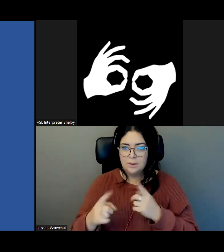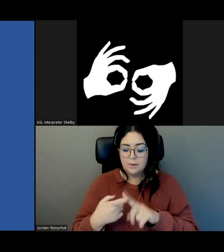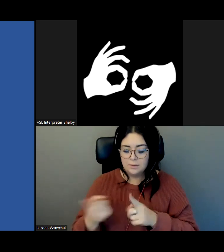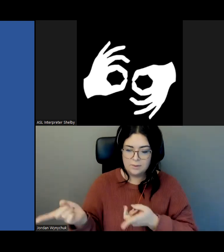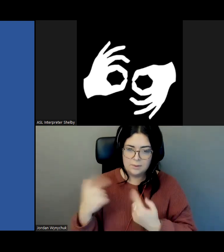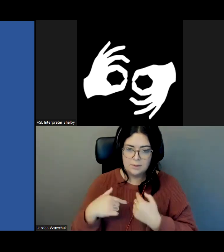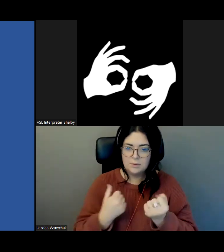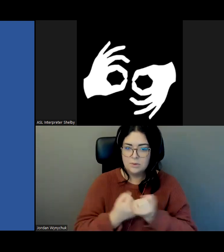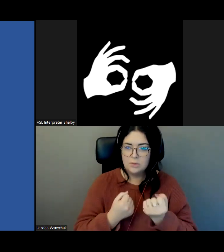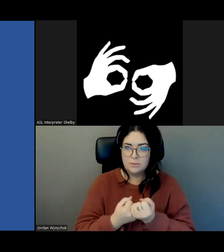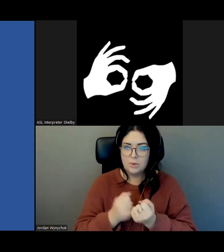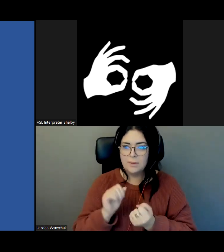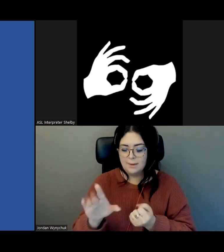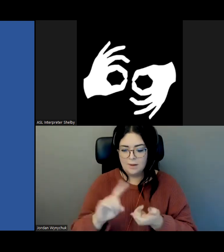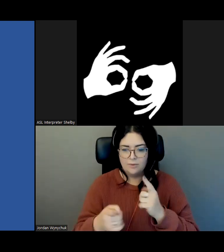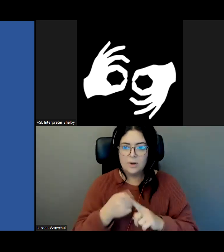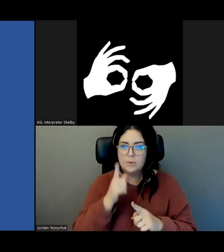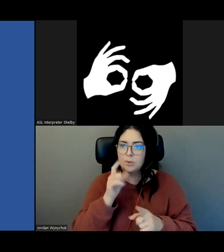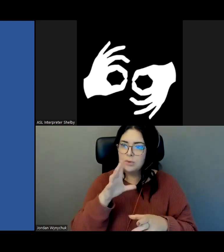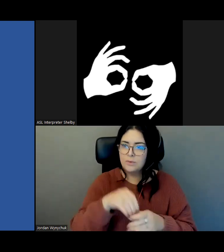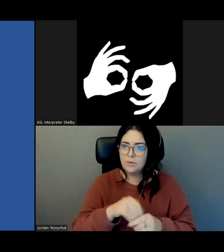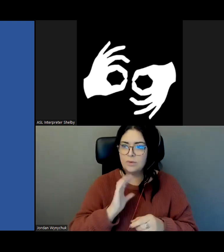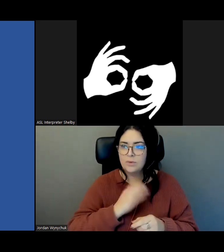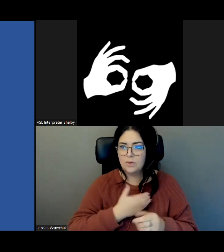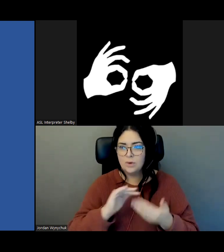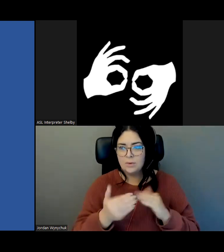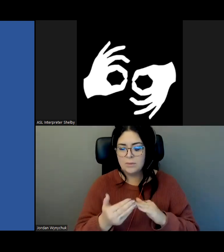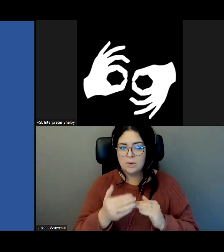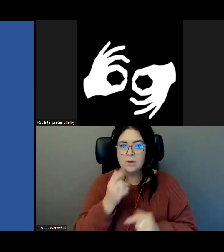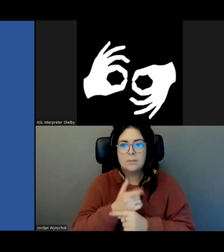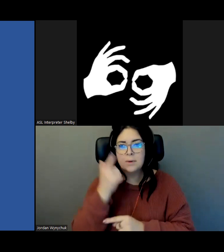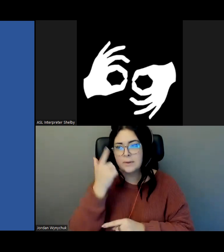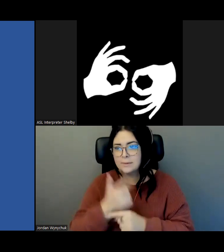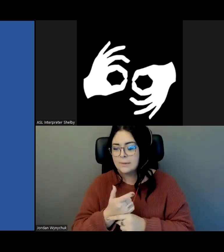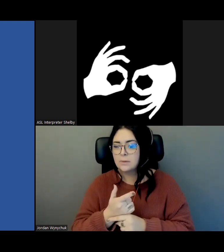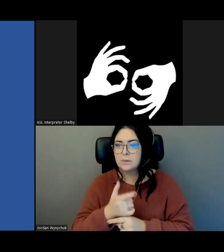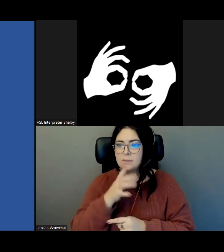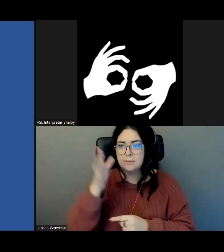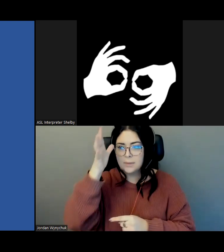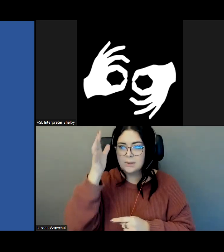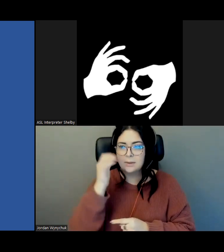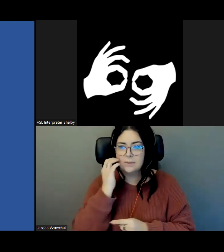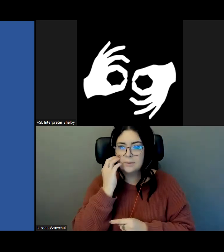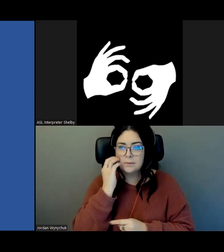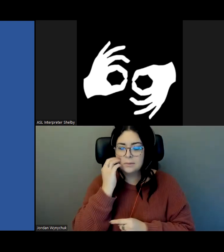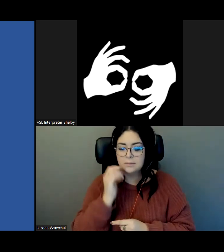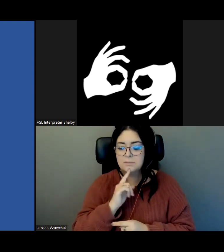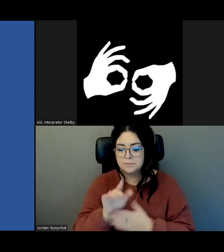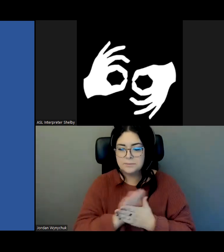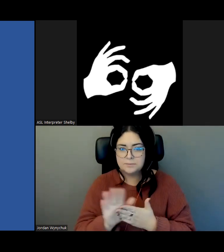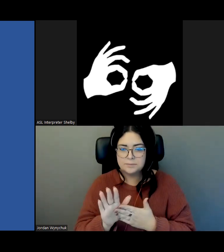support their friends that are in the community. We have siblings that come and parents even, and it's really nice.